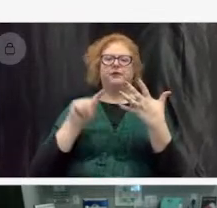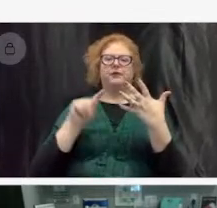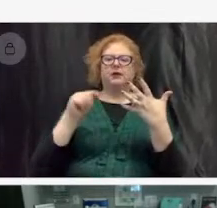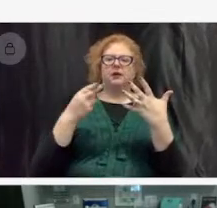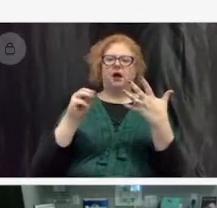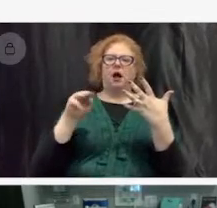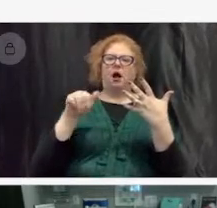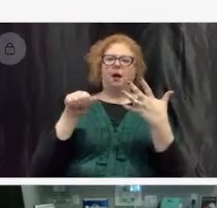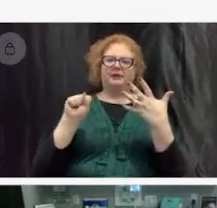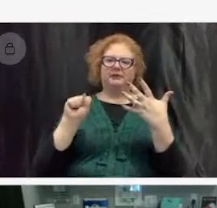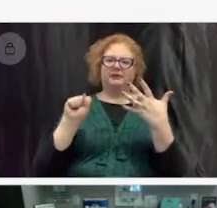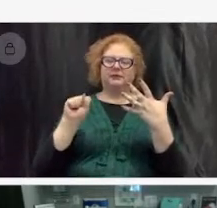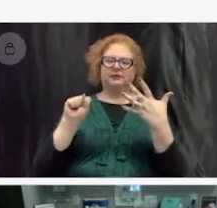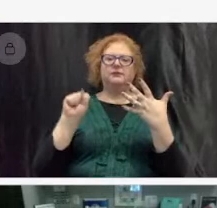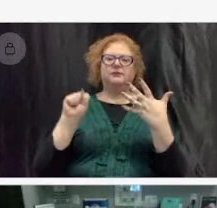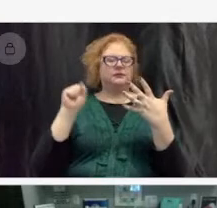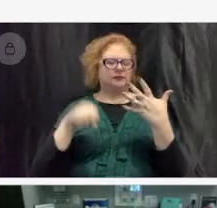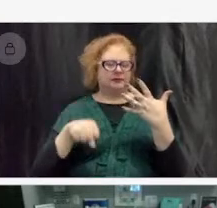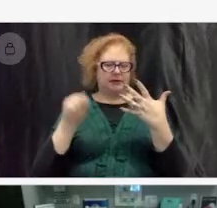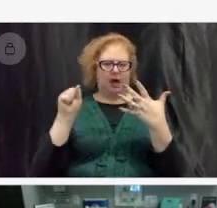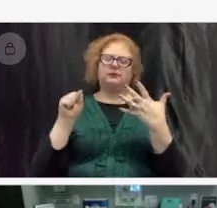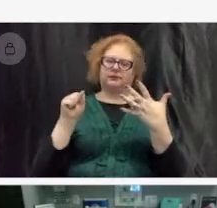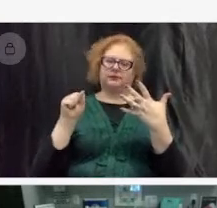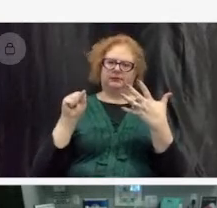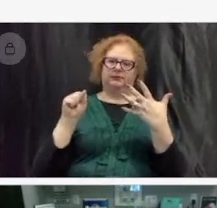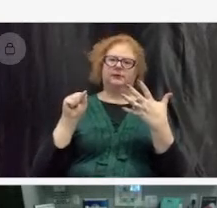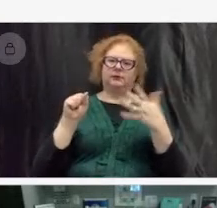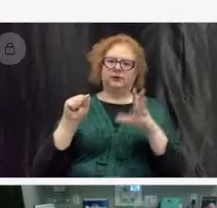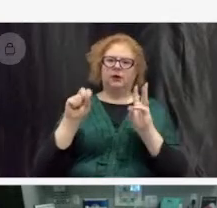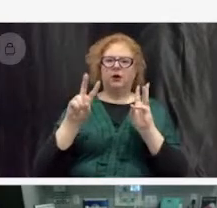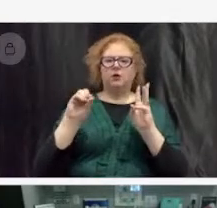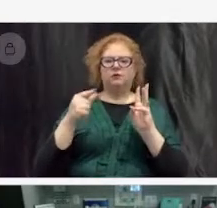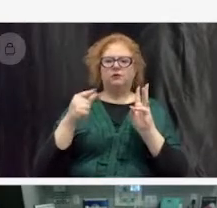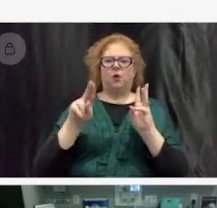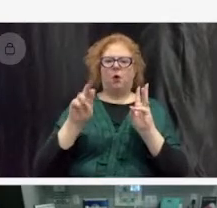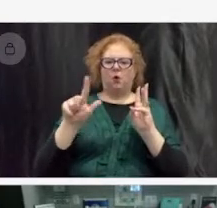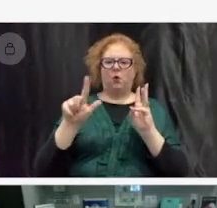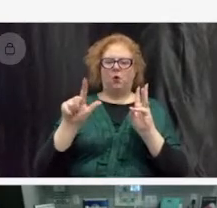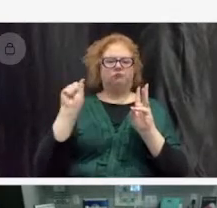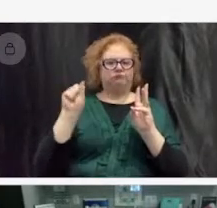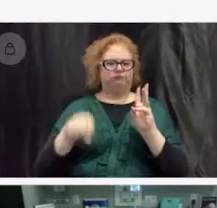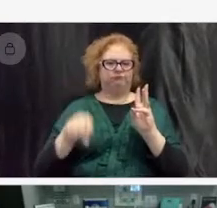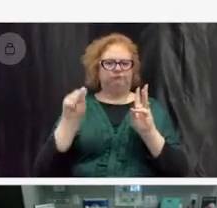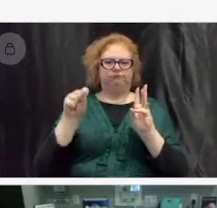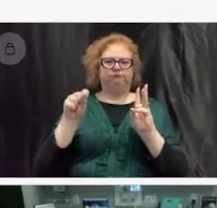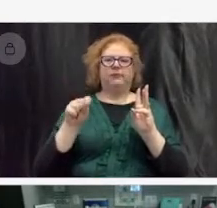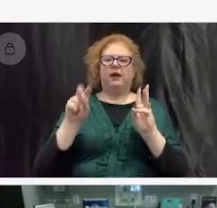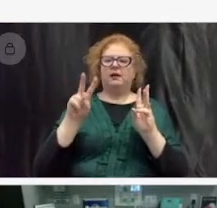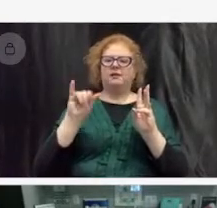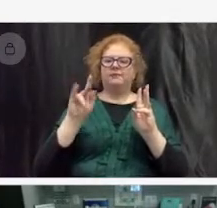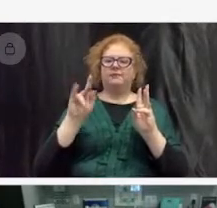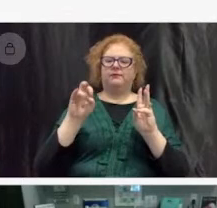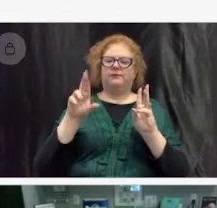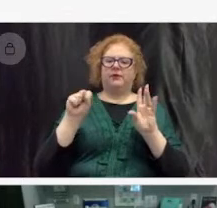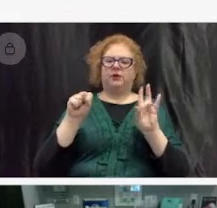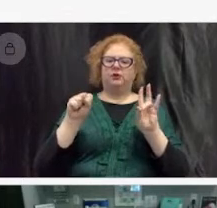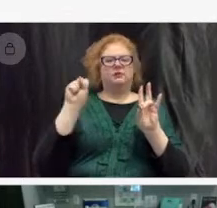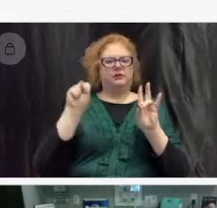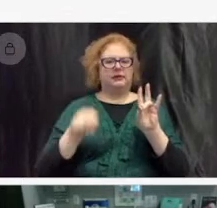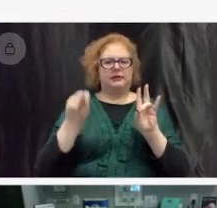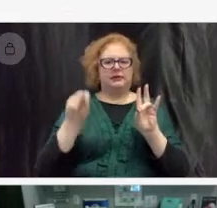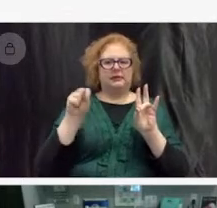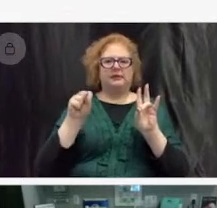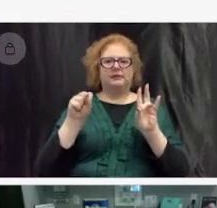Thomas, Yes. Vogel, Yes. Vickers, Yes.